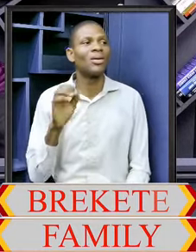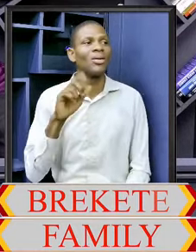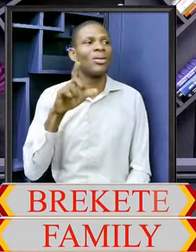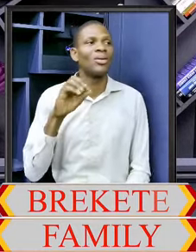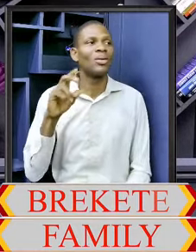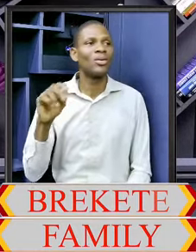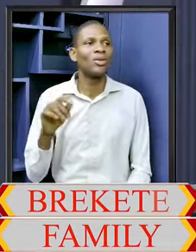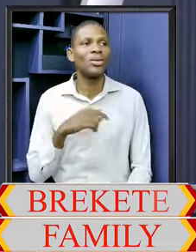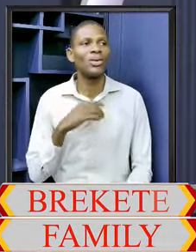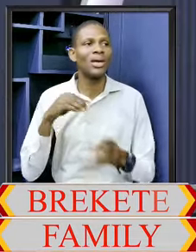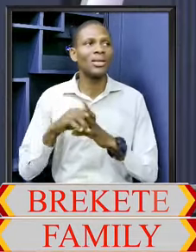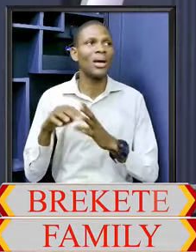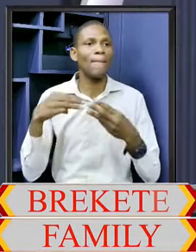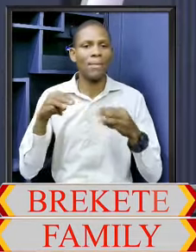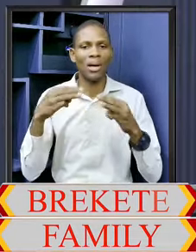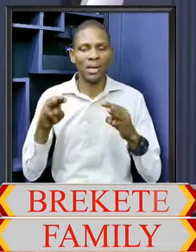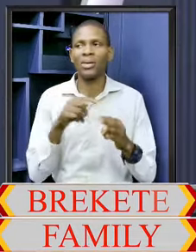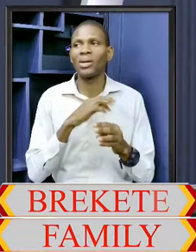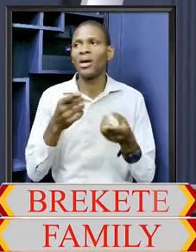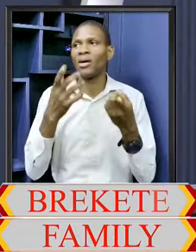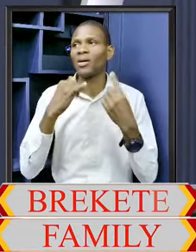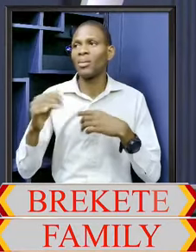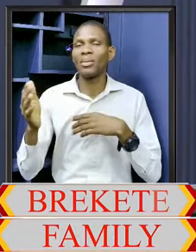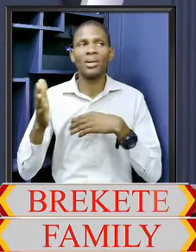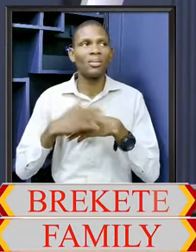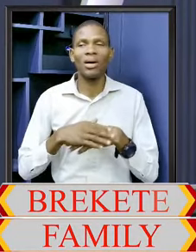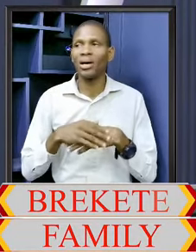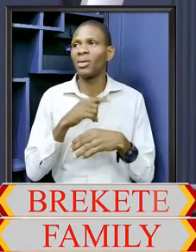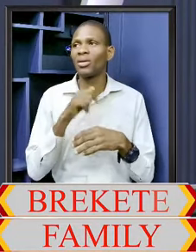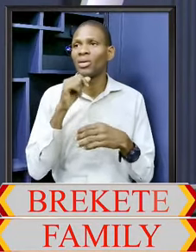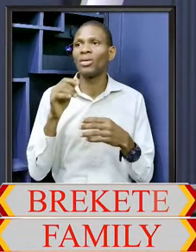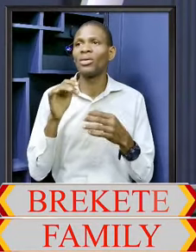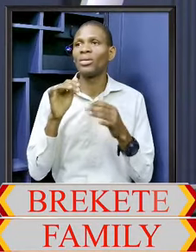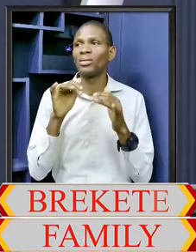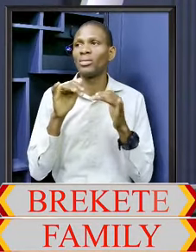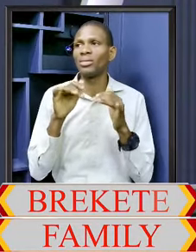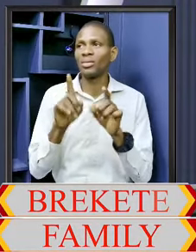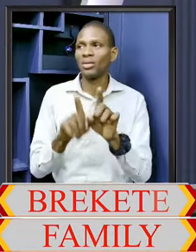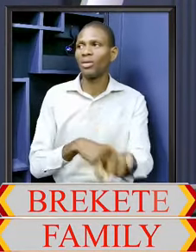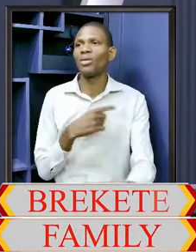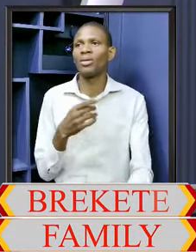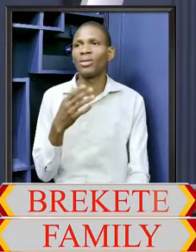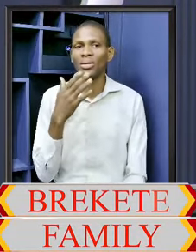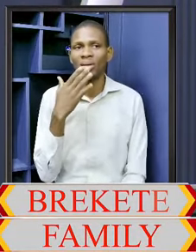We go enter much. Market, we they come, we no go take.